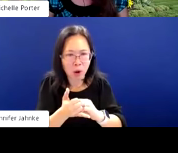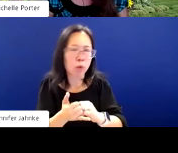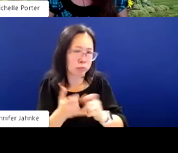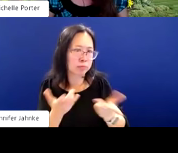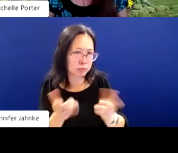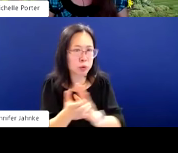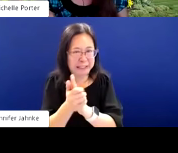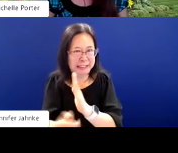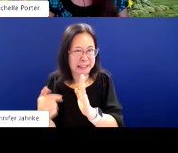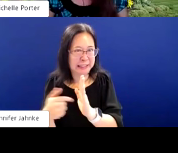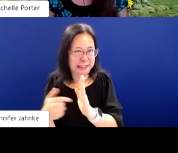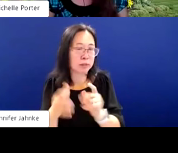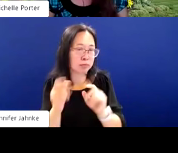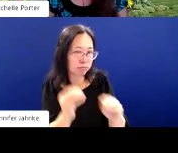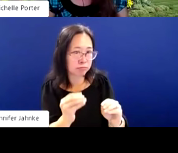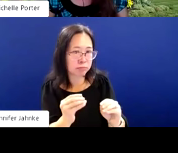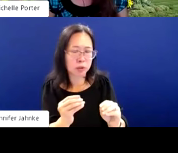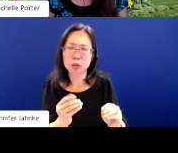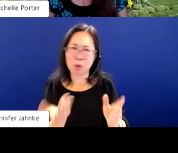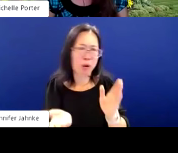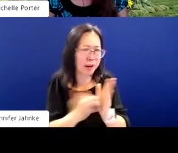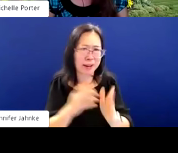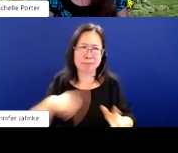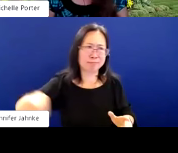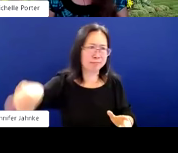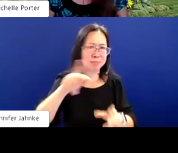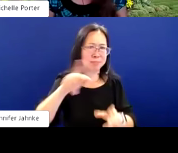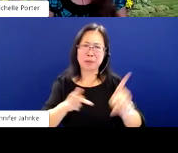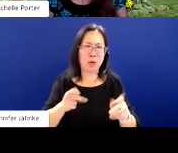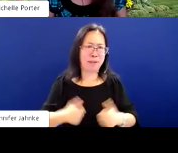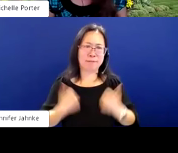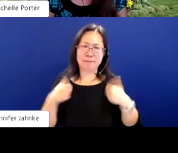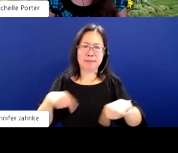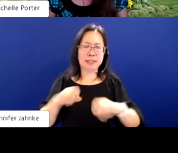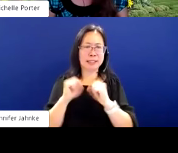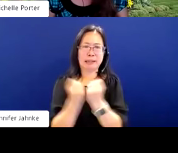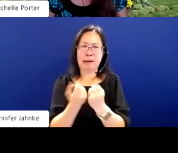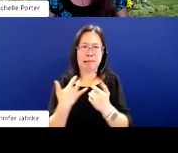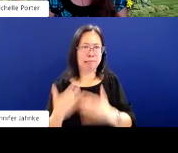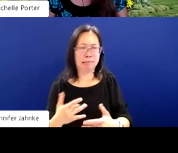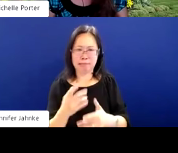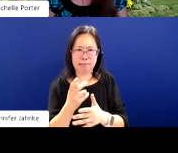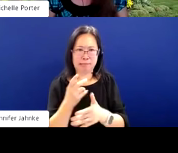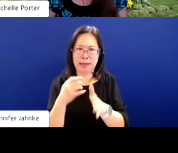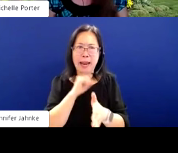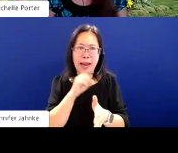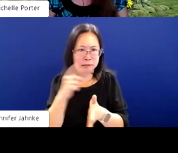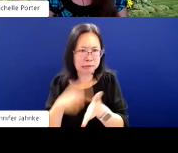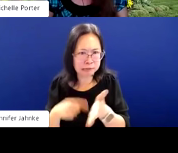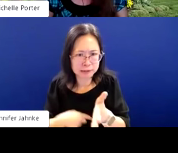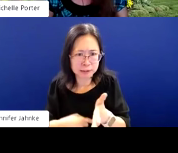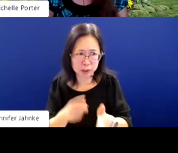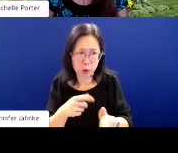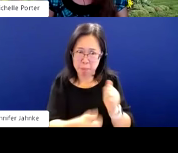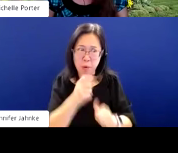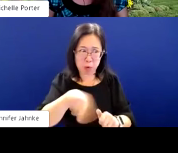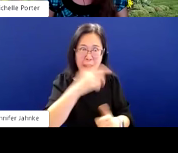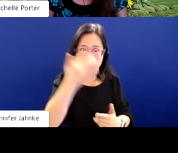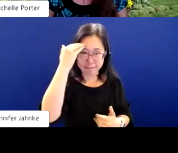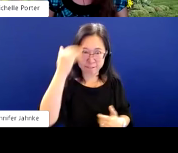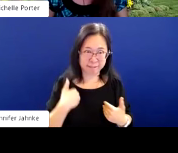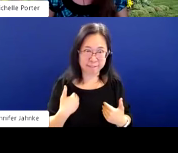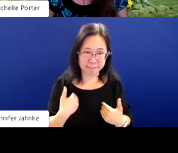of these unconscious things. We're immersed in this ageist society. So most of us are going to have ageist thoughts, but being able to recognize them